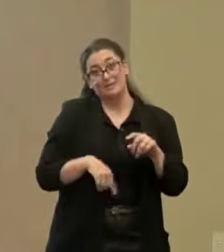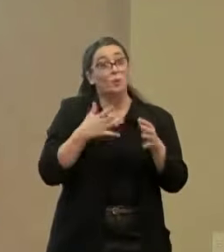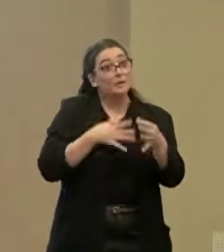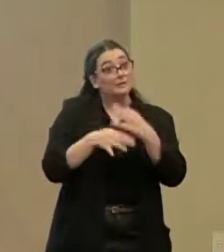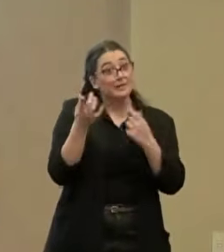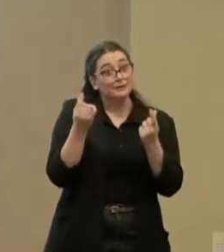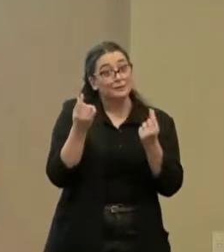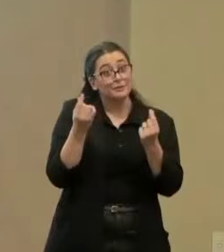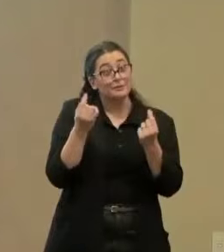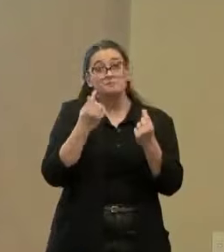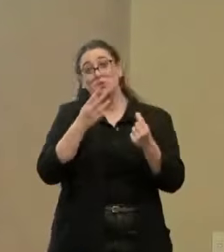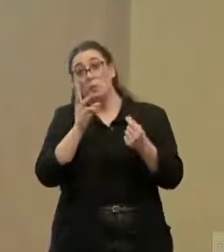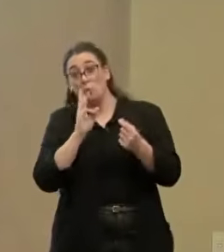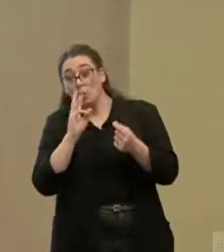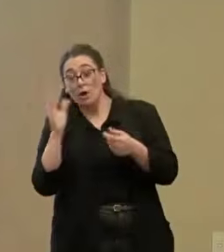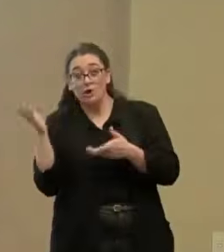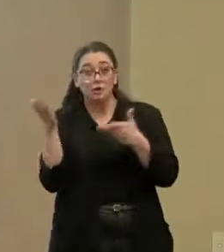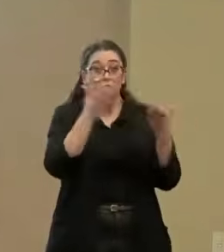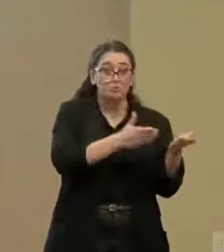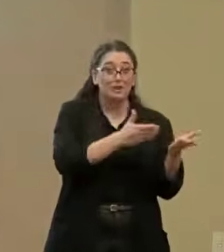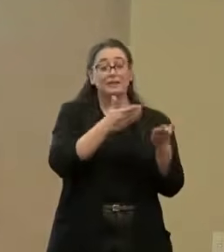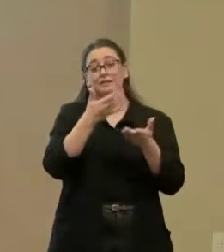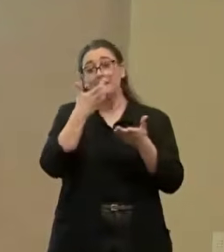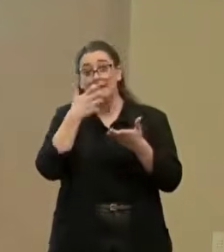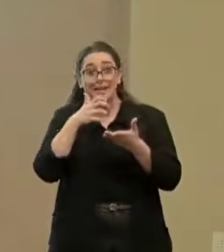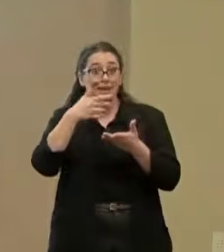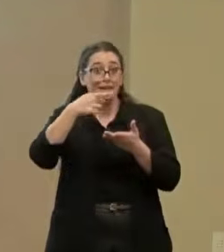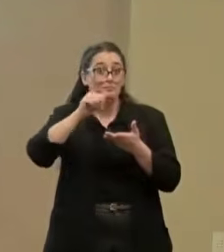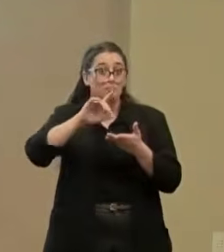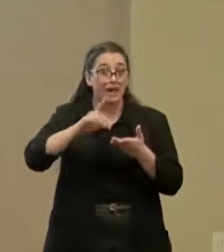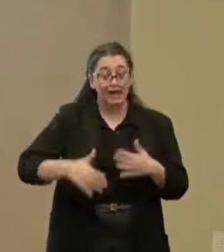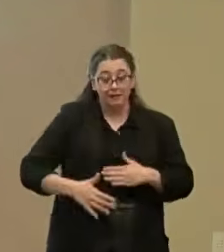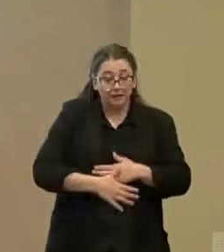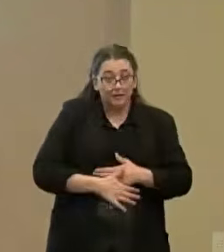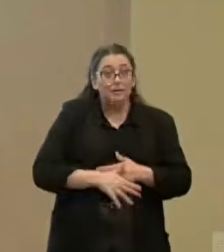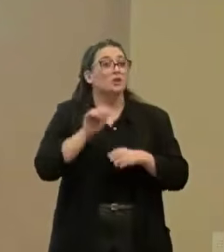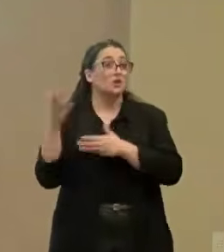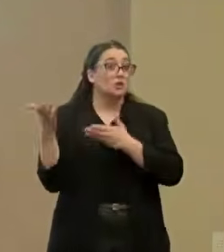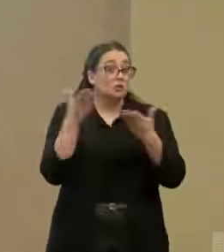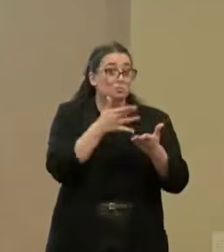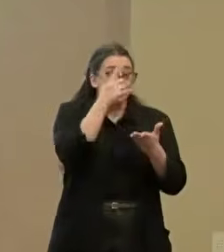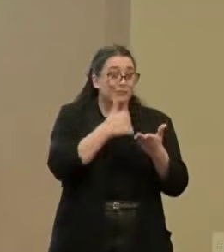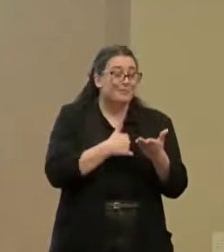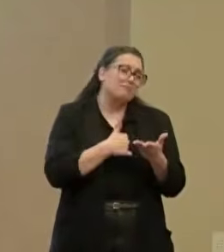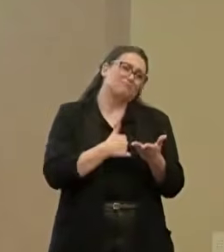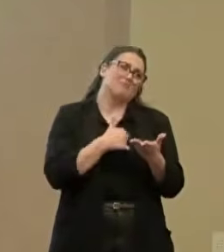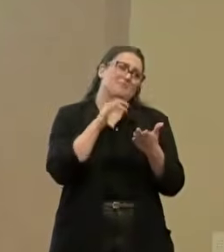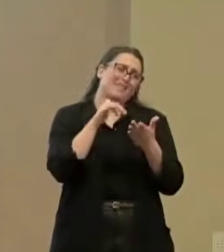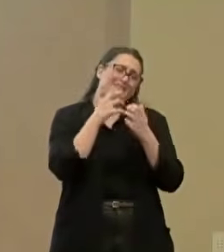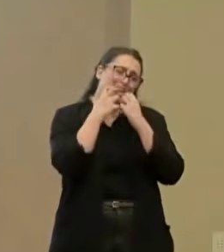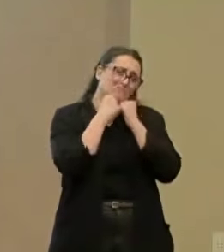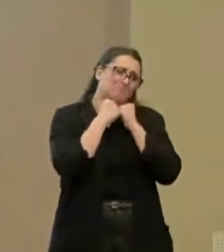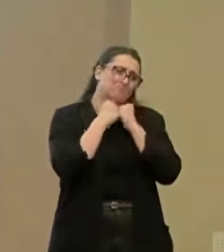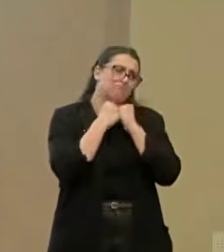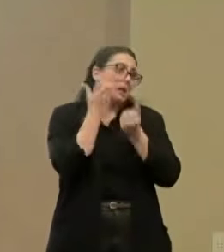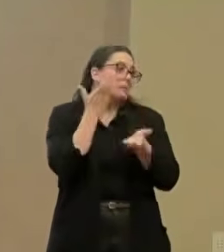go get me my cup of water. What she could get me was my heating pad. That speaks a lot to us. I know it